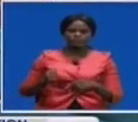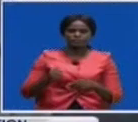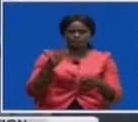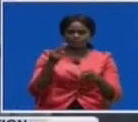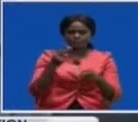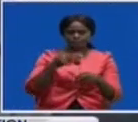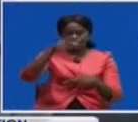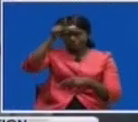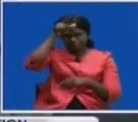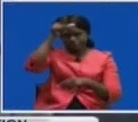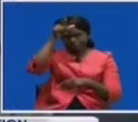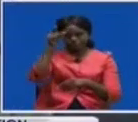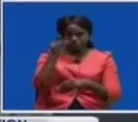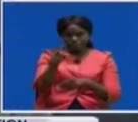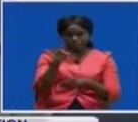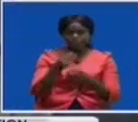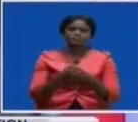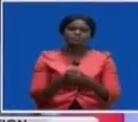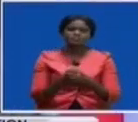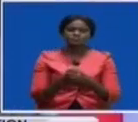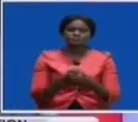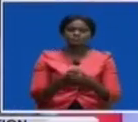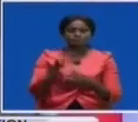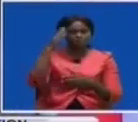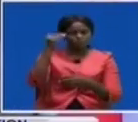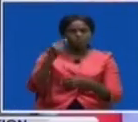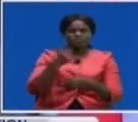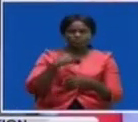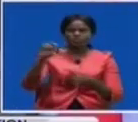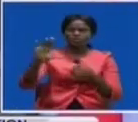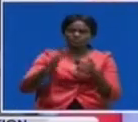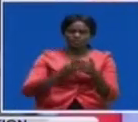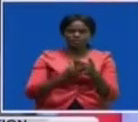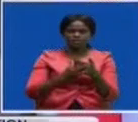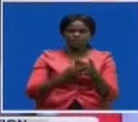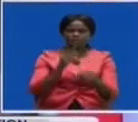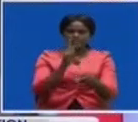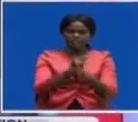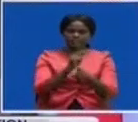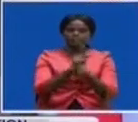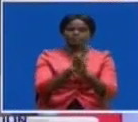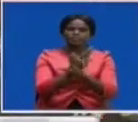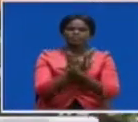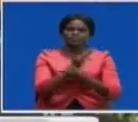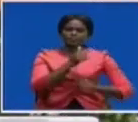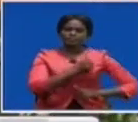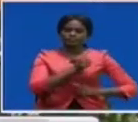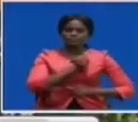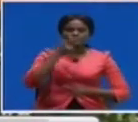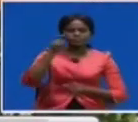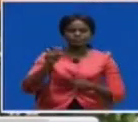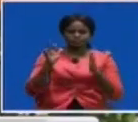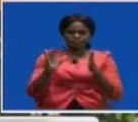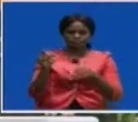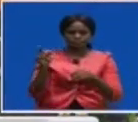Mr. Edgar Chagwa Lungu, for retaining me as Army Commander. Army Commander